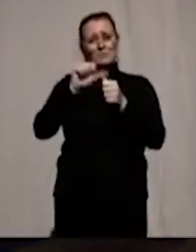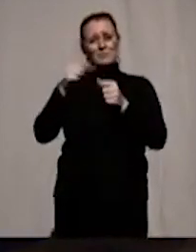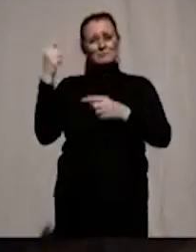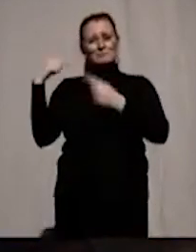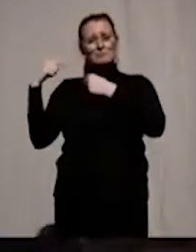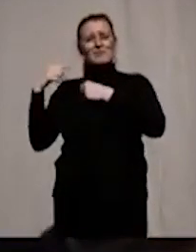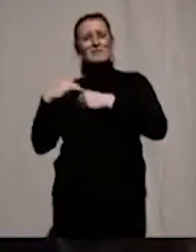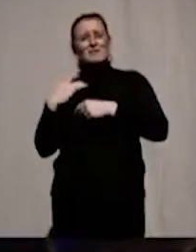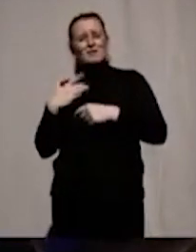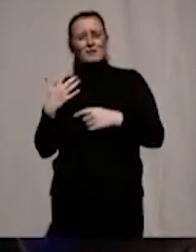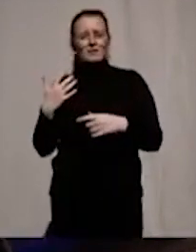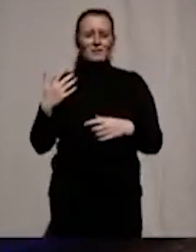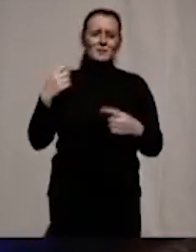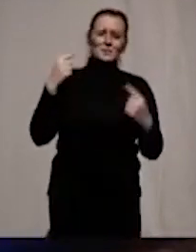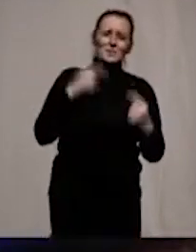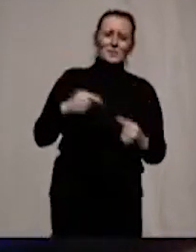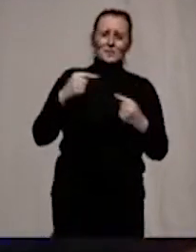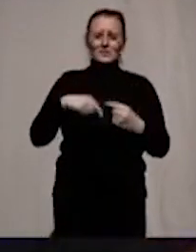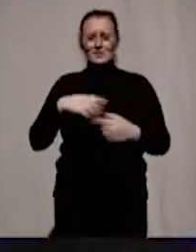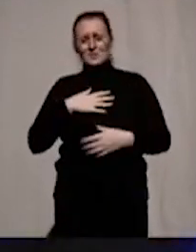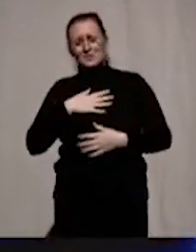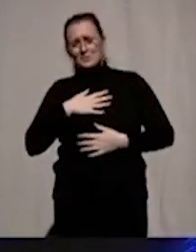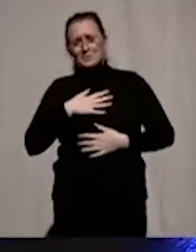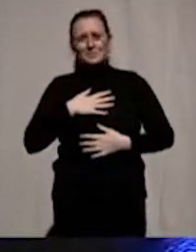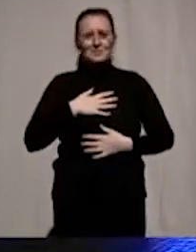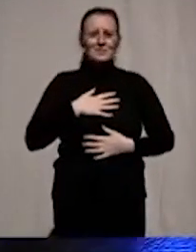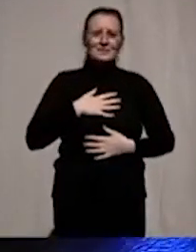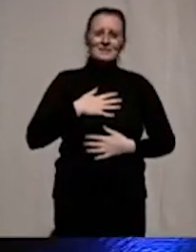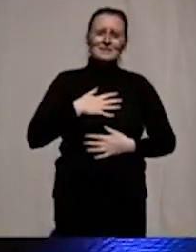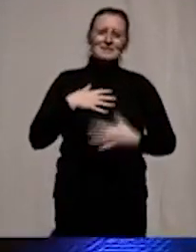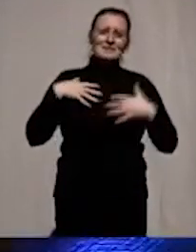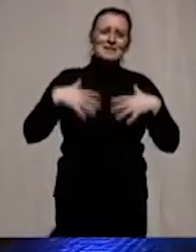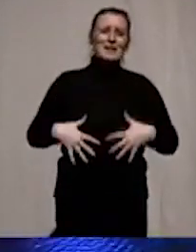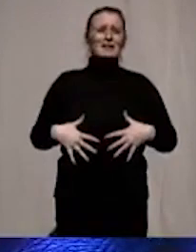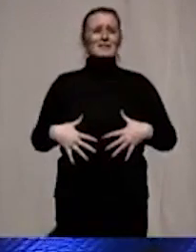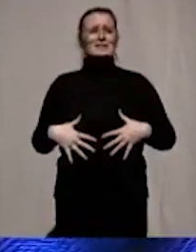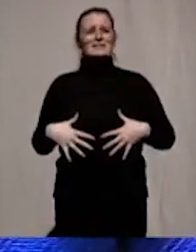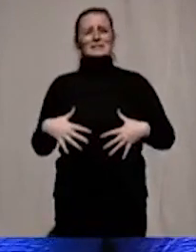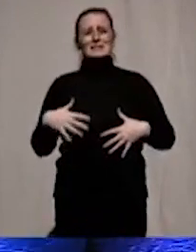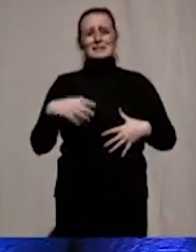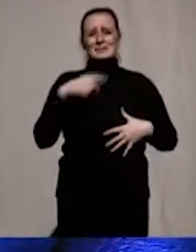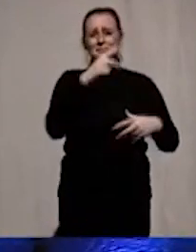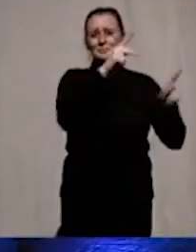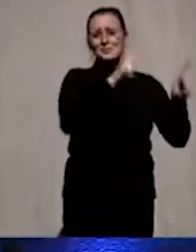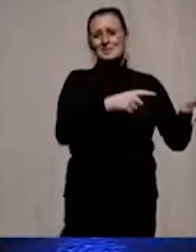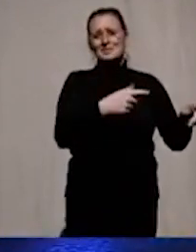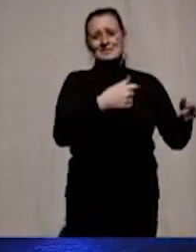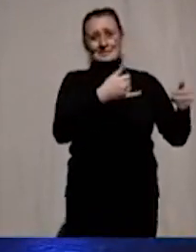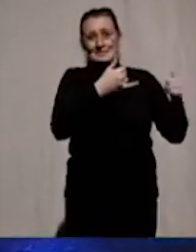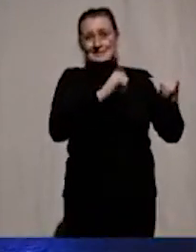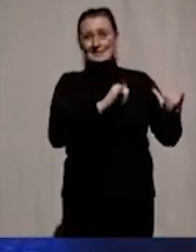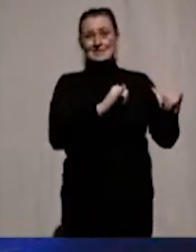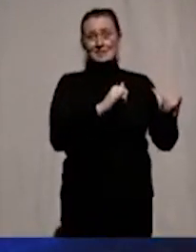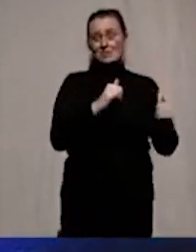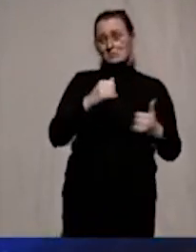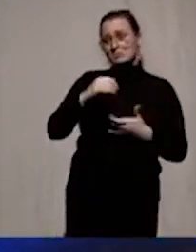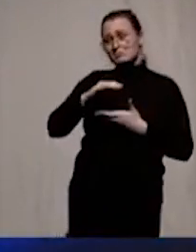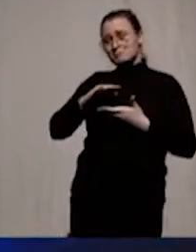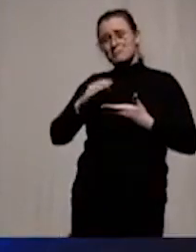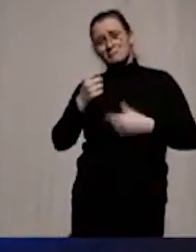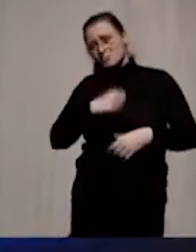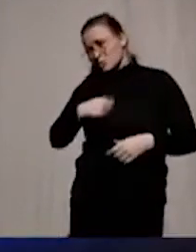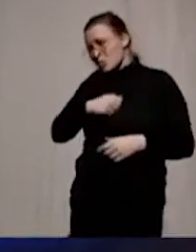I said it. And Mr. Rankin still has yet to apologize, even though I've asked for an apology